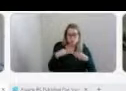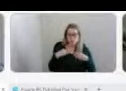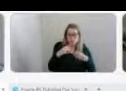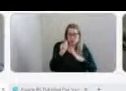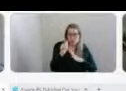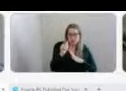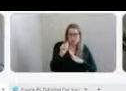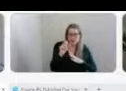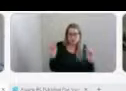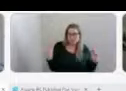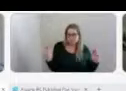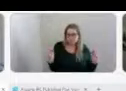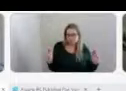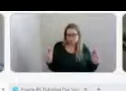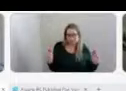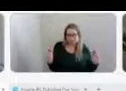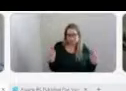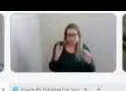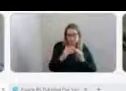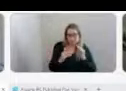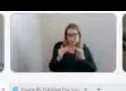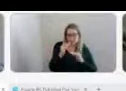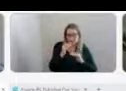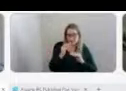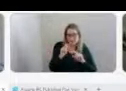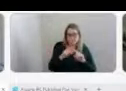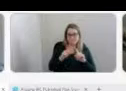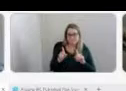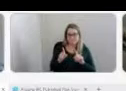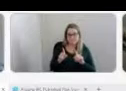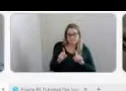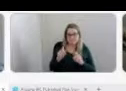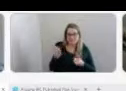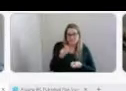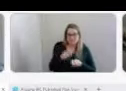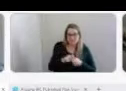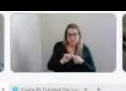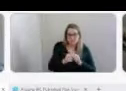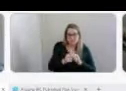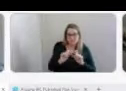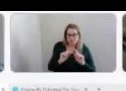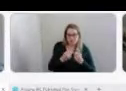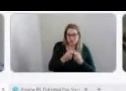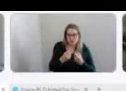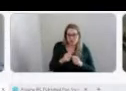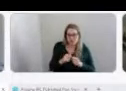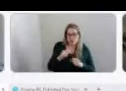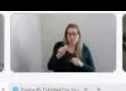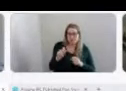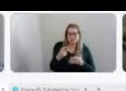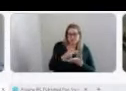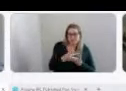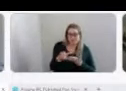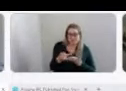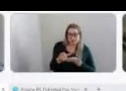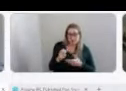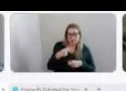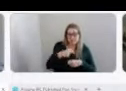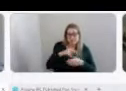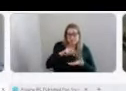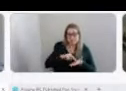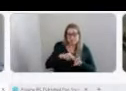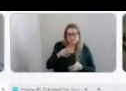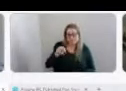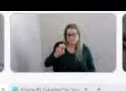non-partisan advantage but the devil is in the details the competitiveness of the districts almost came out with an f that means the map